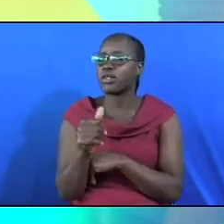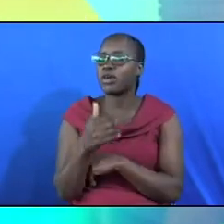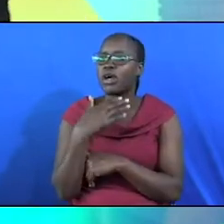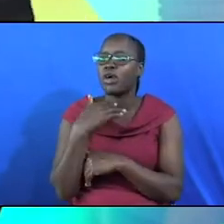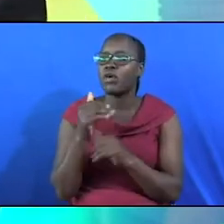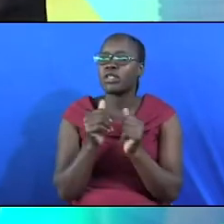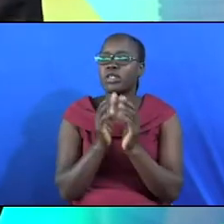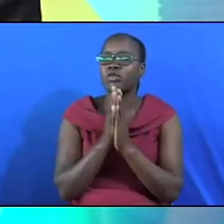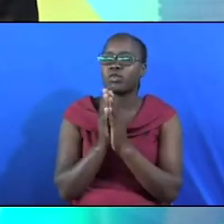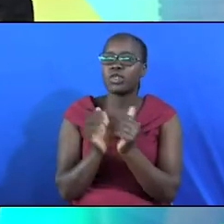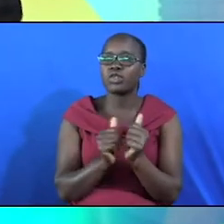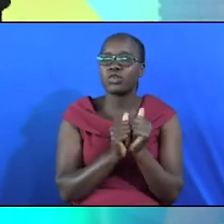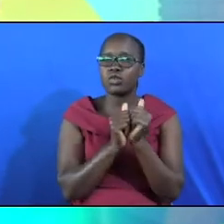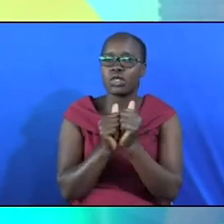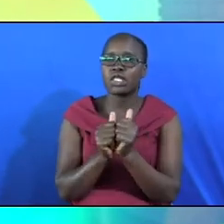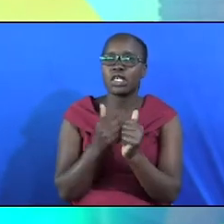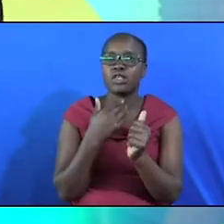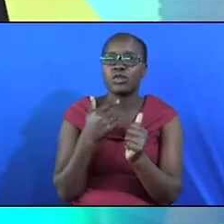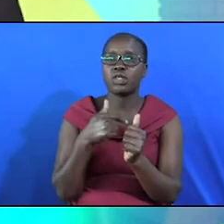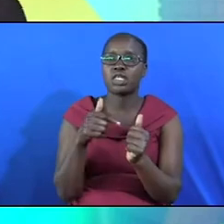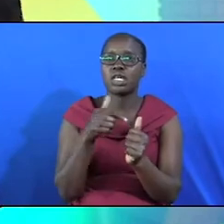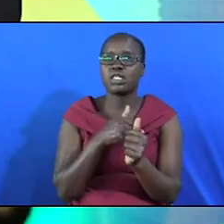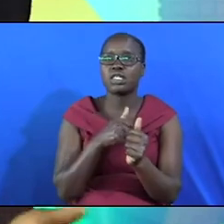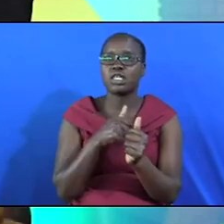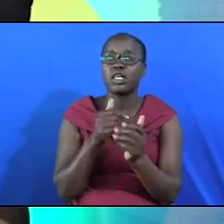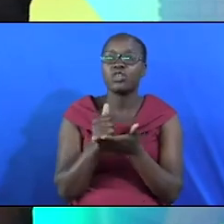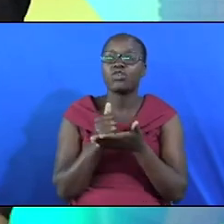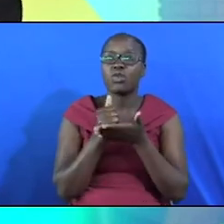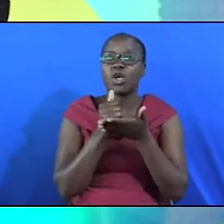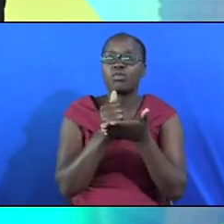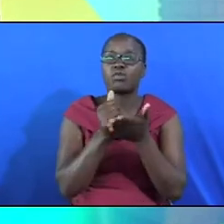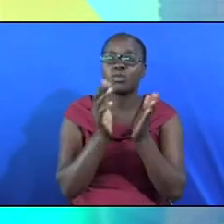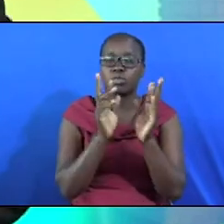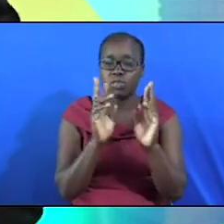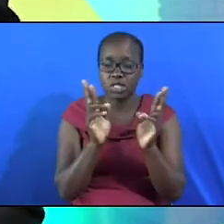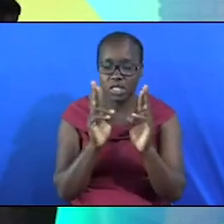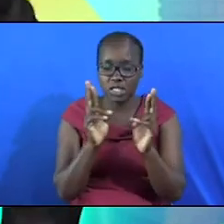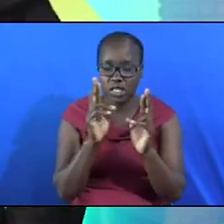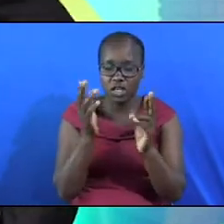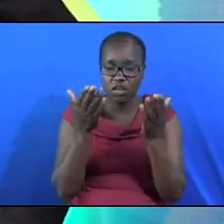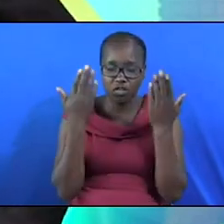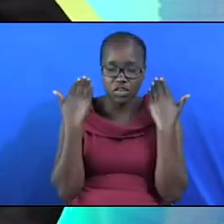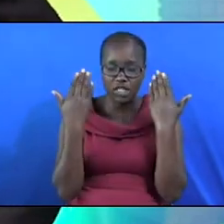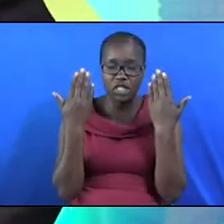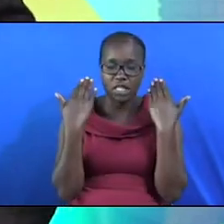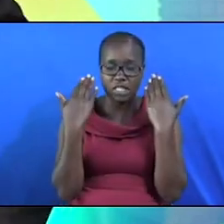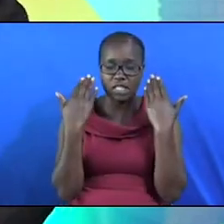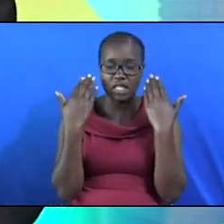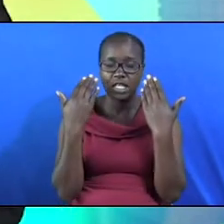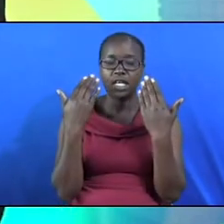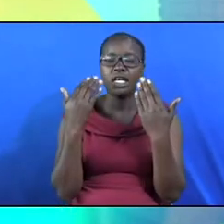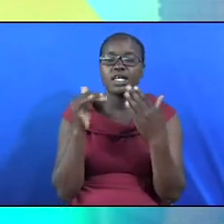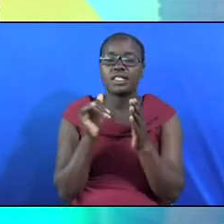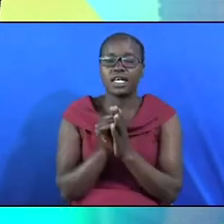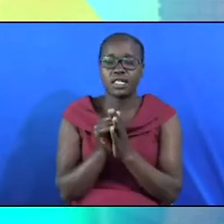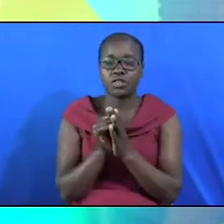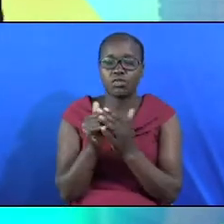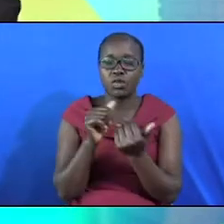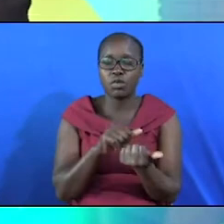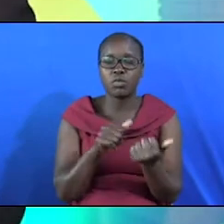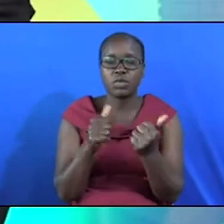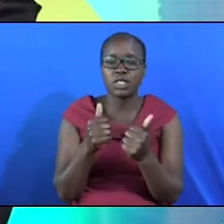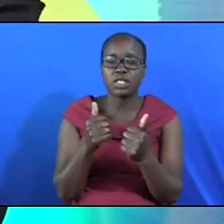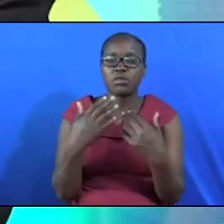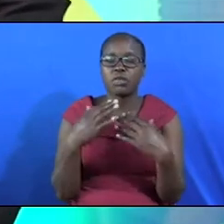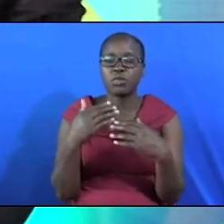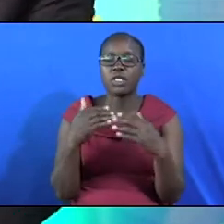us to pray together, you want us to help you be prepared for eternity, that when we will be baptizing